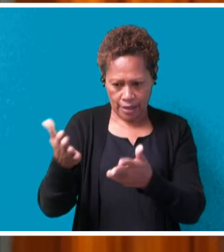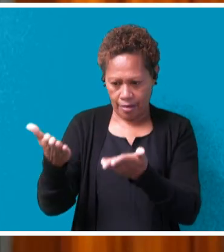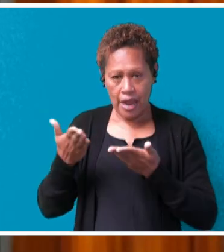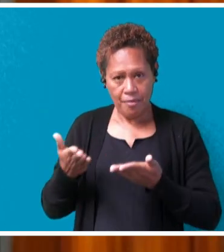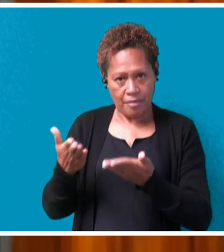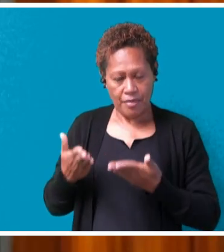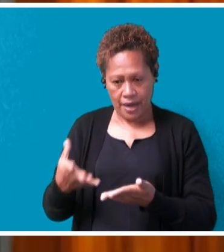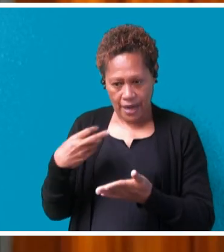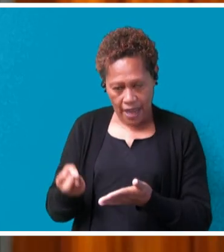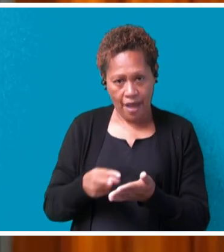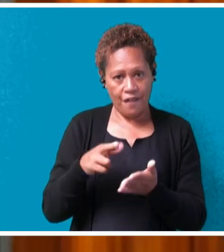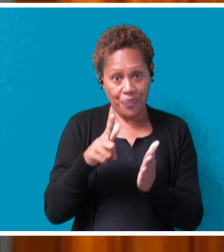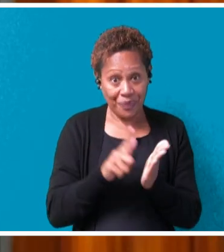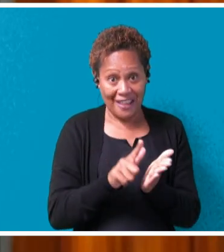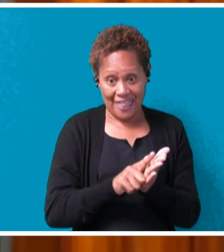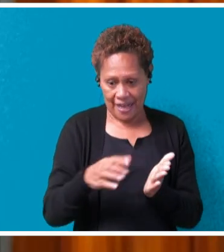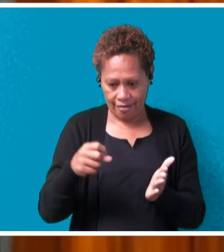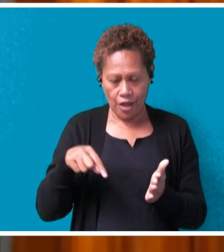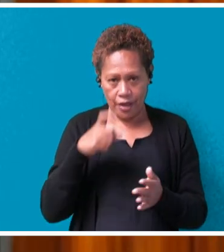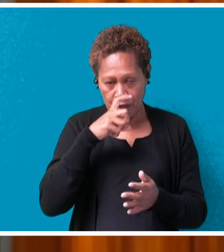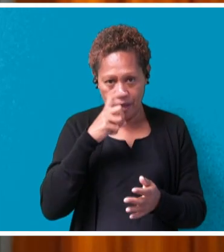legal services closer to the people of Fiji.